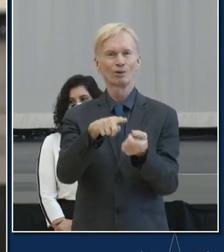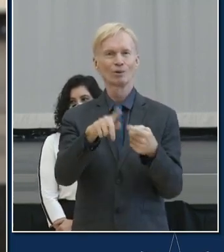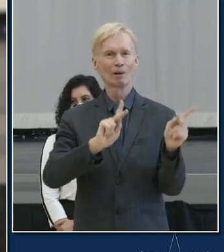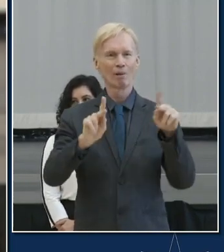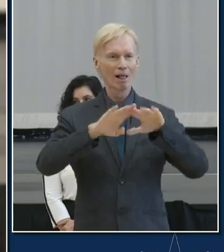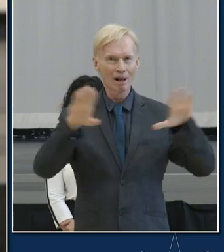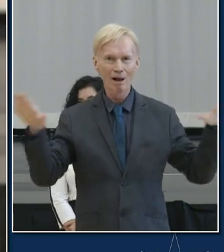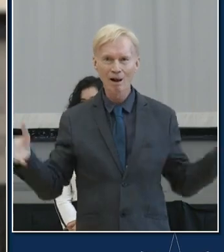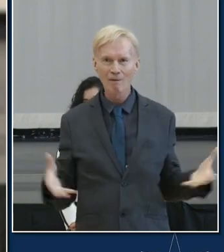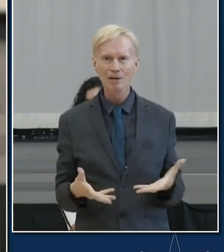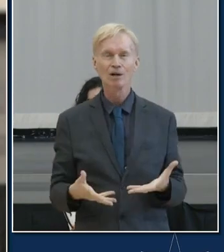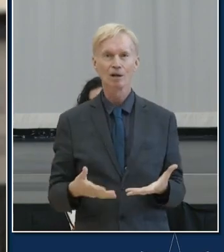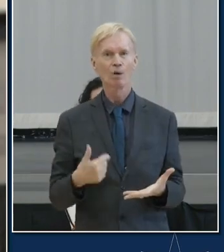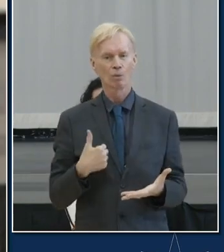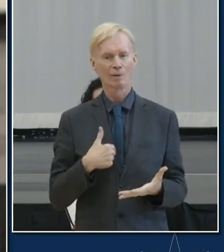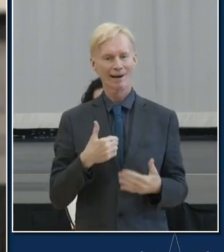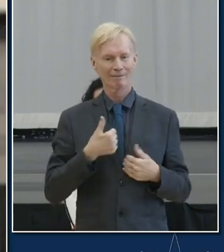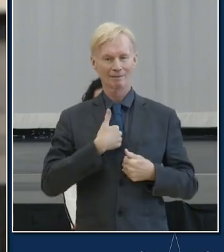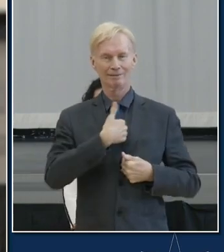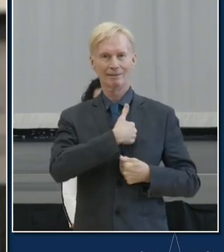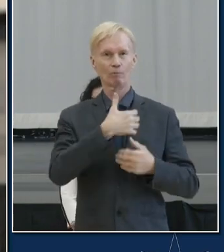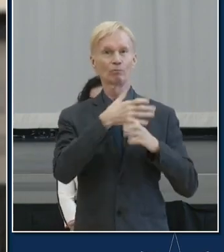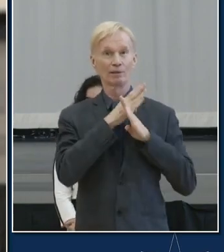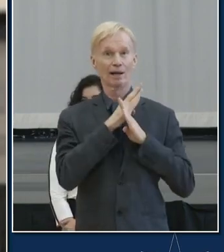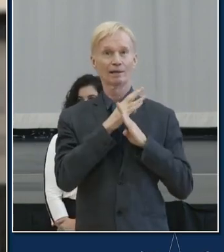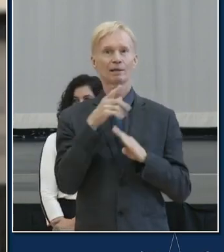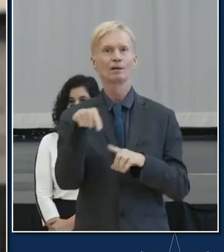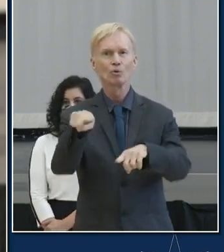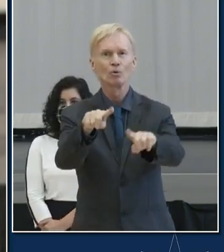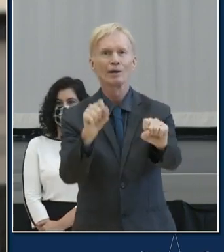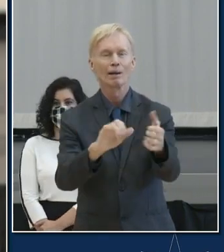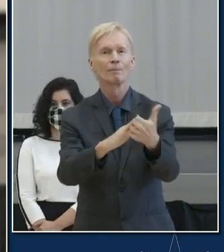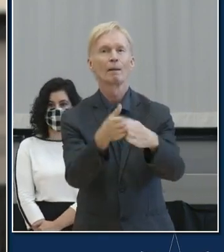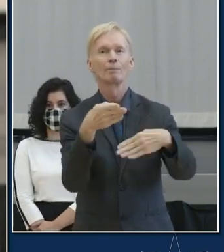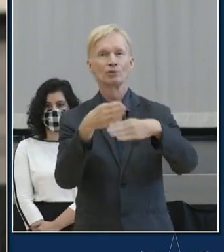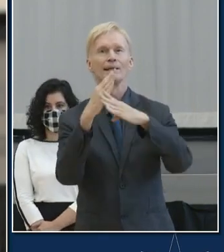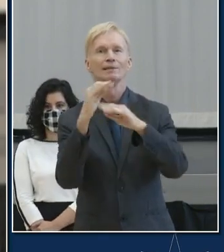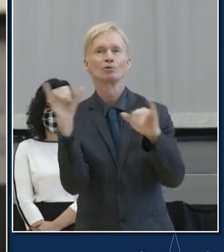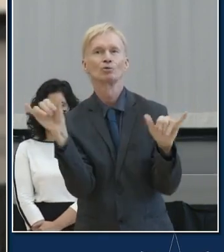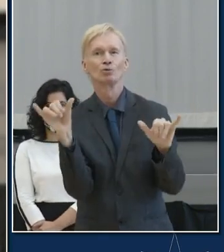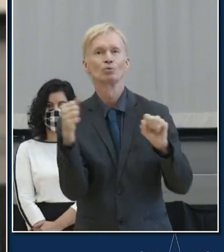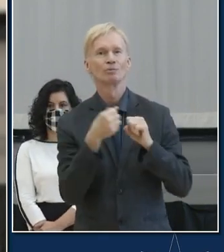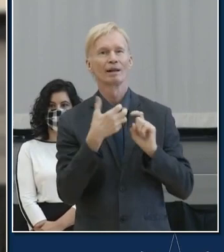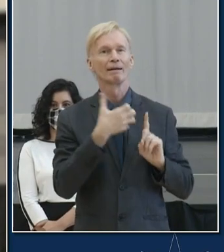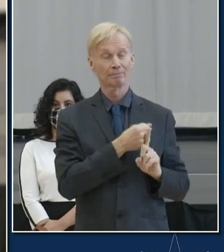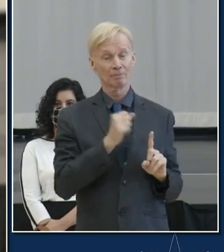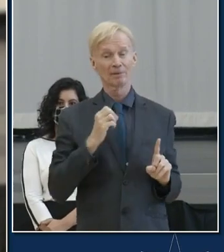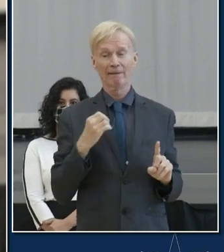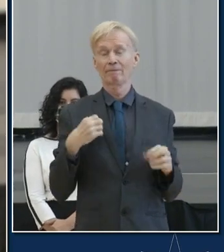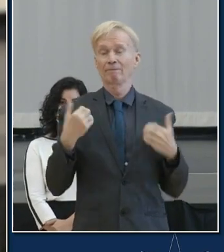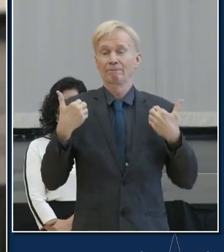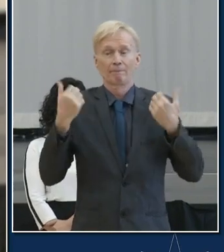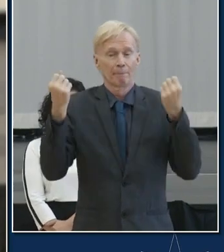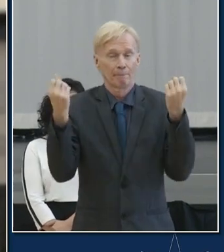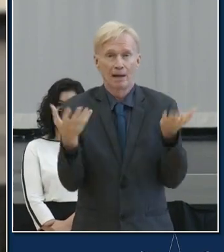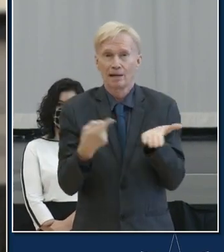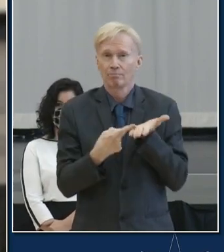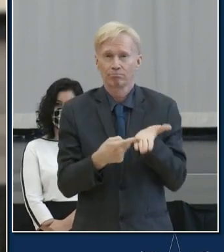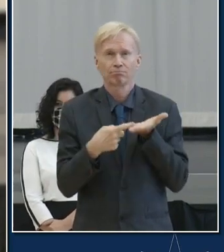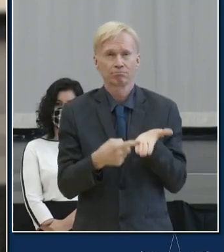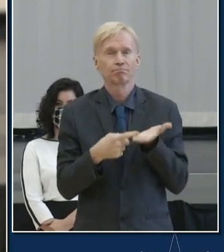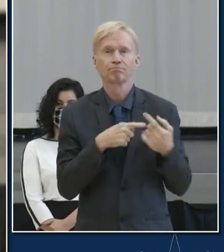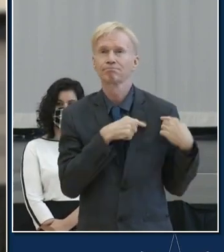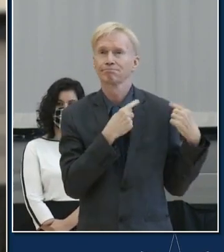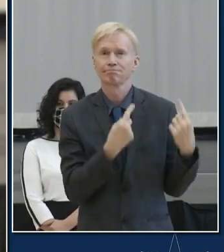make sure that we're protected so they can be protected. So there's a lot more conversation that has to happen. There's a reason